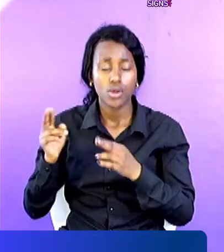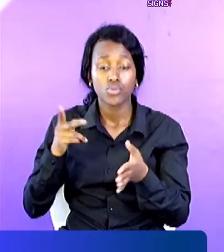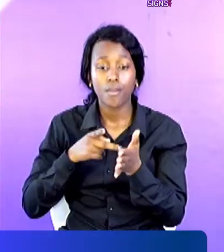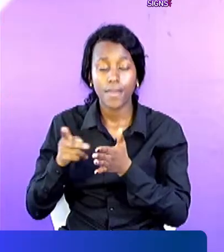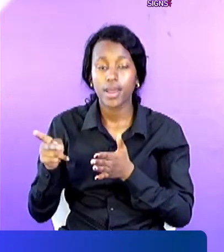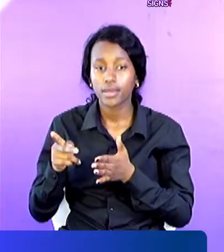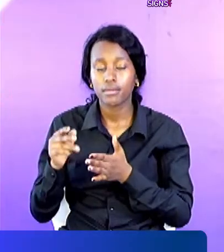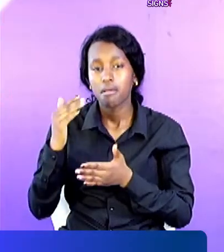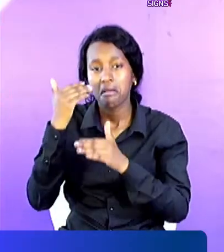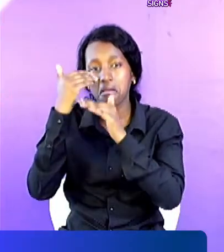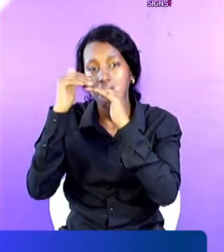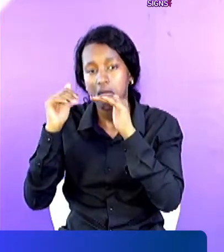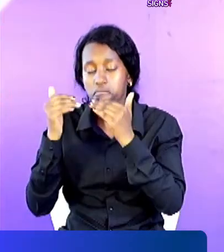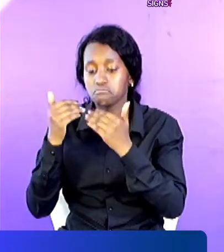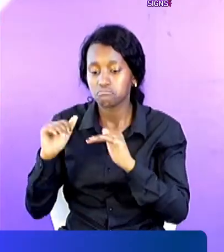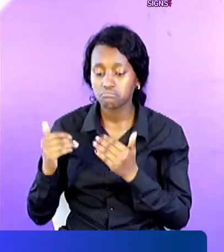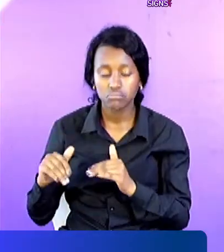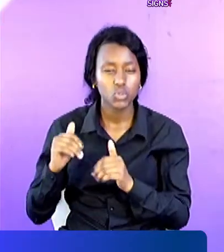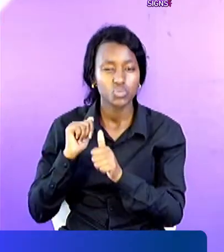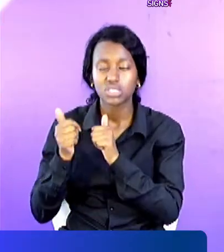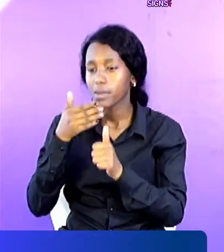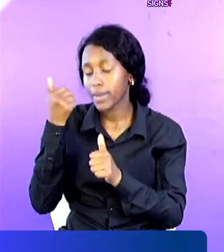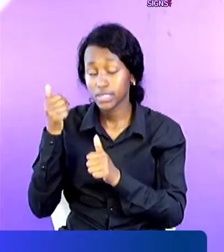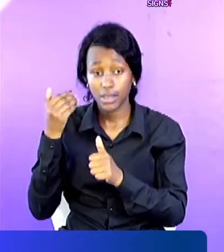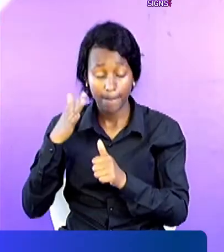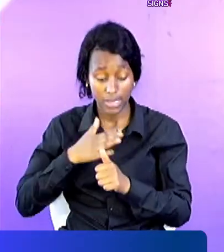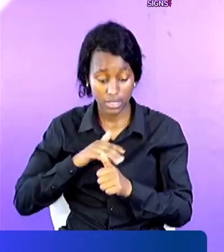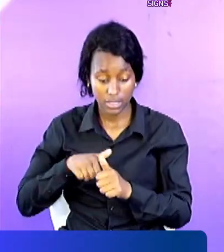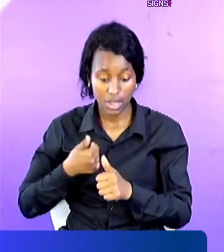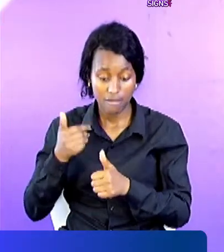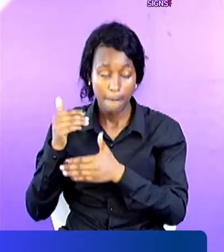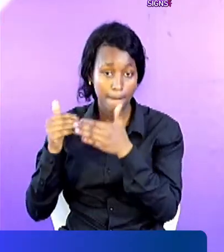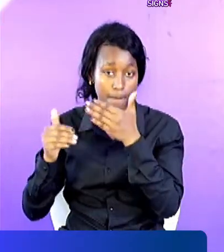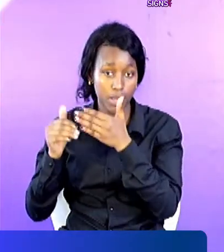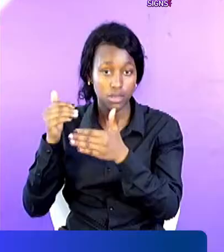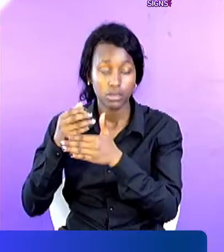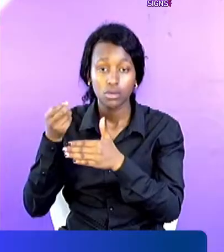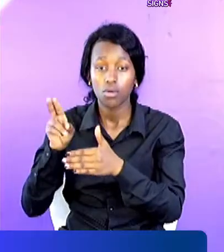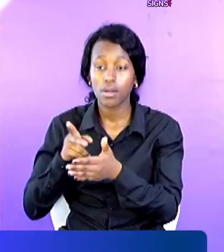an uprise building. Which is the best way to go in terms of investment?